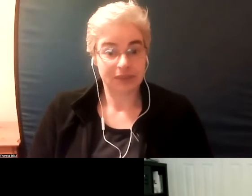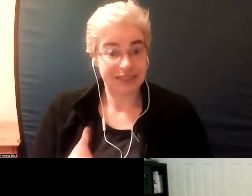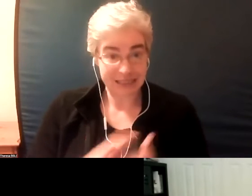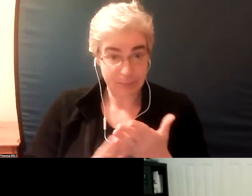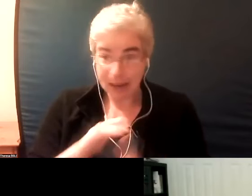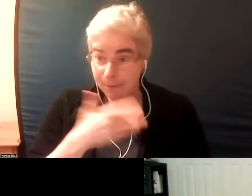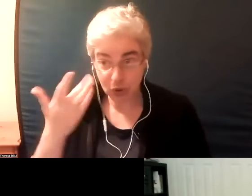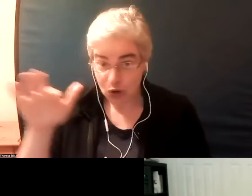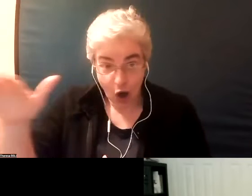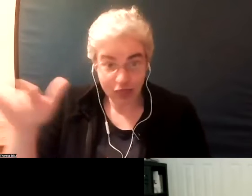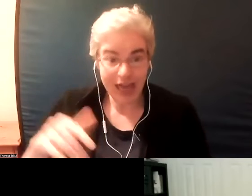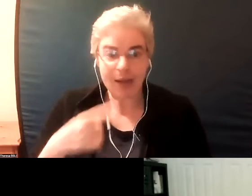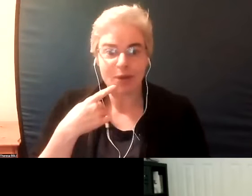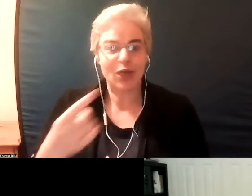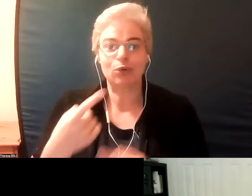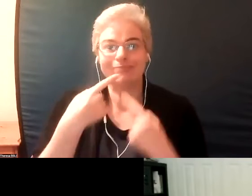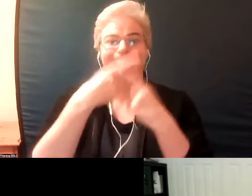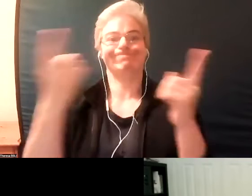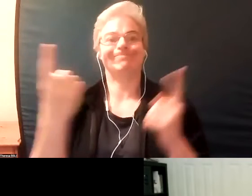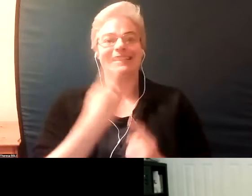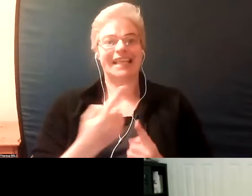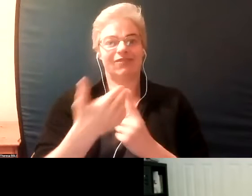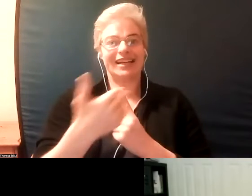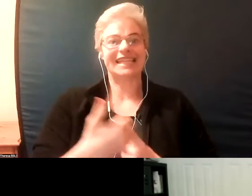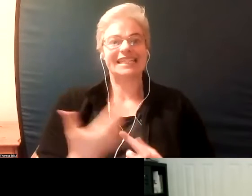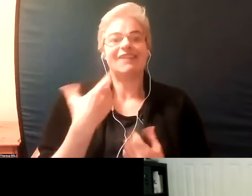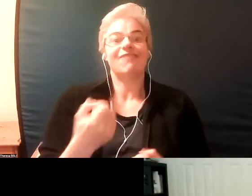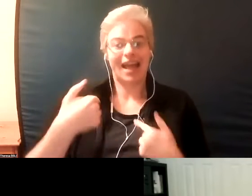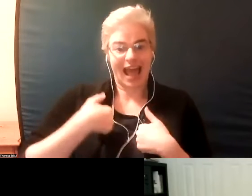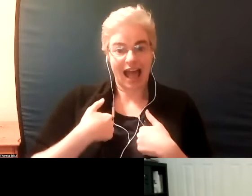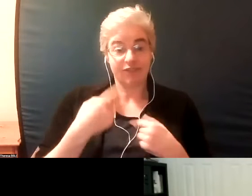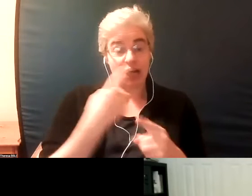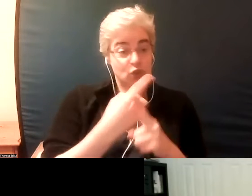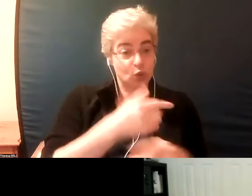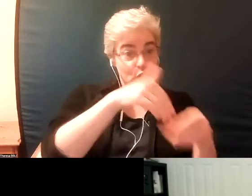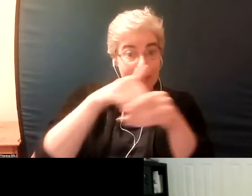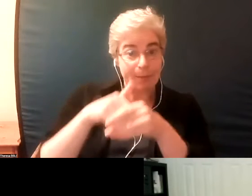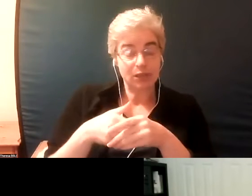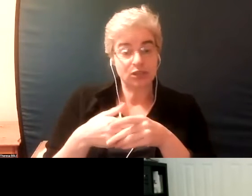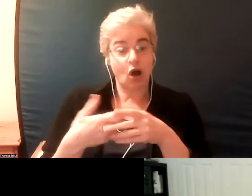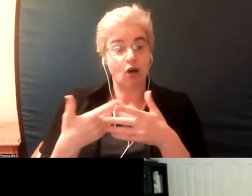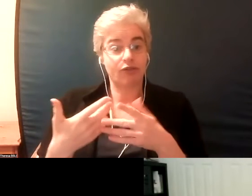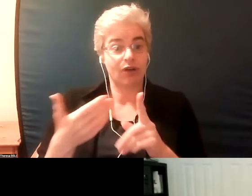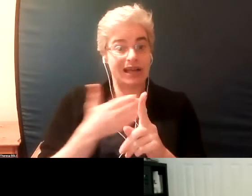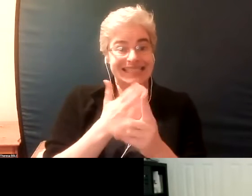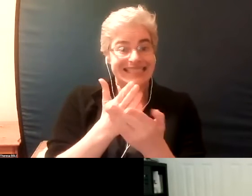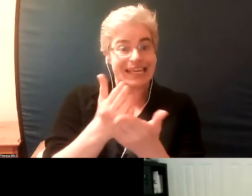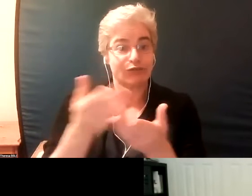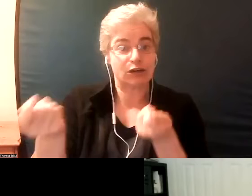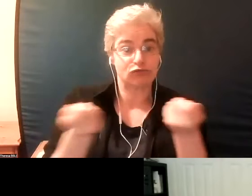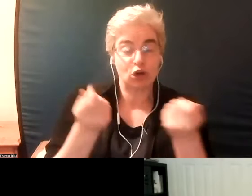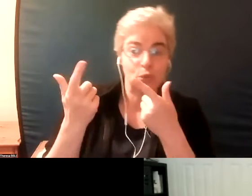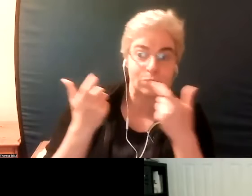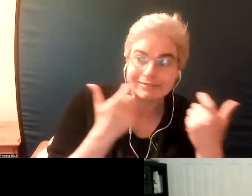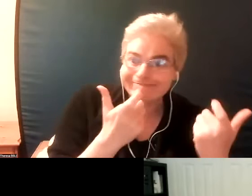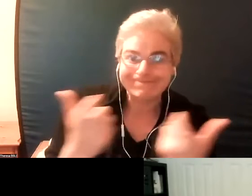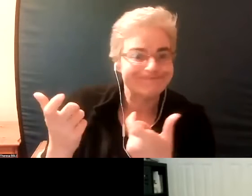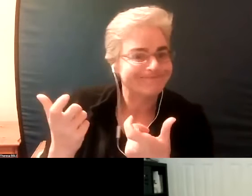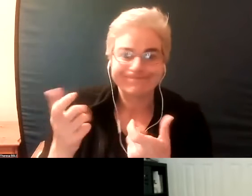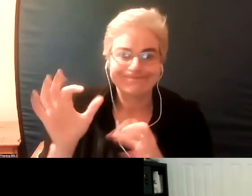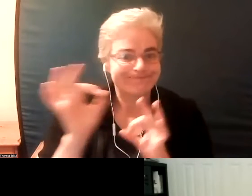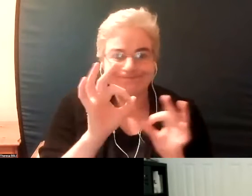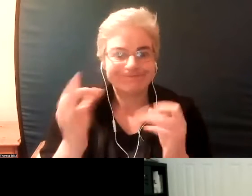just that they wouldn't self-identify as that. I talked with members of the steering group. They looked. They couldn't find any. They